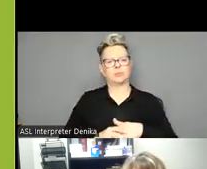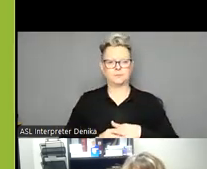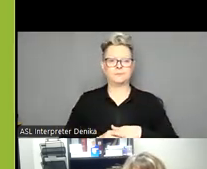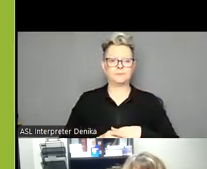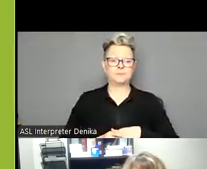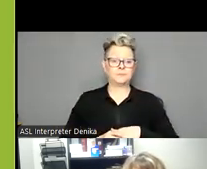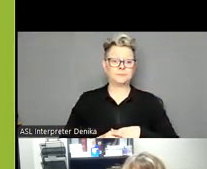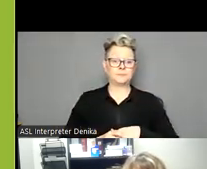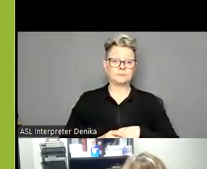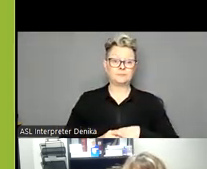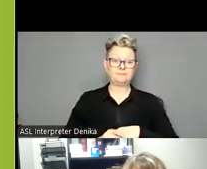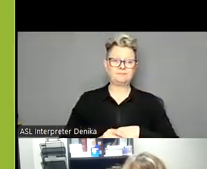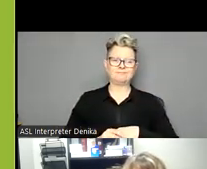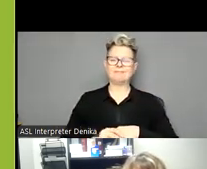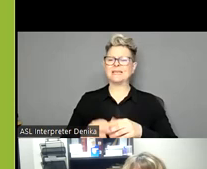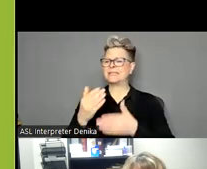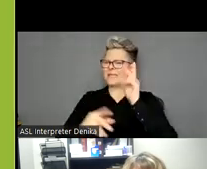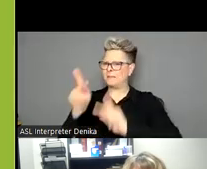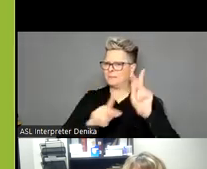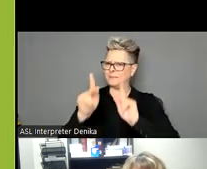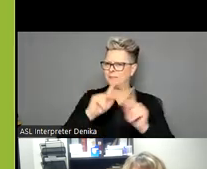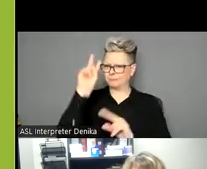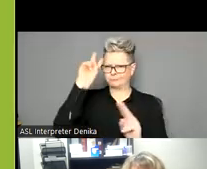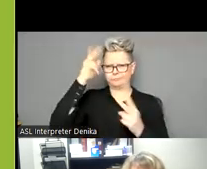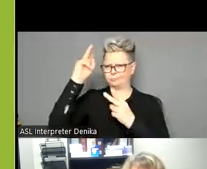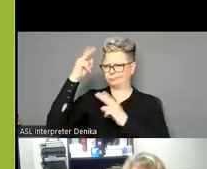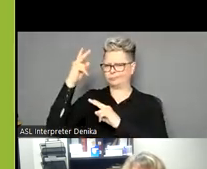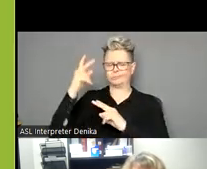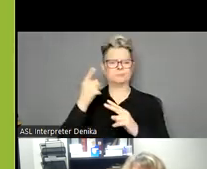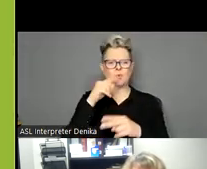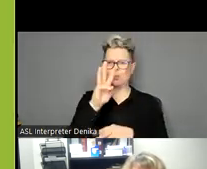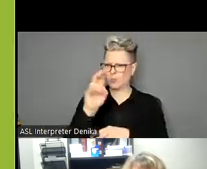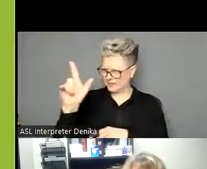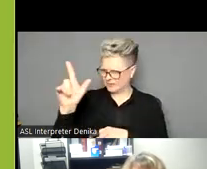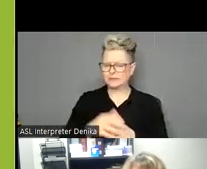Now, there's a few common misconceptions about wills and estates.